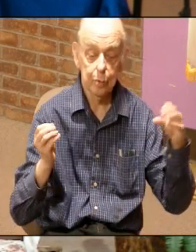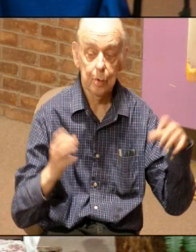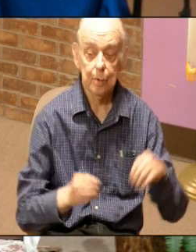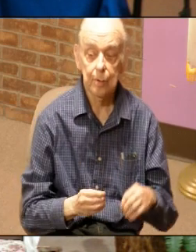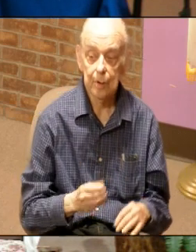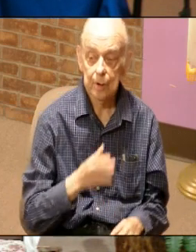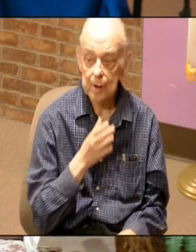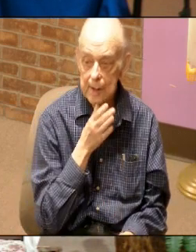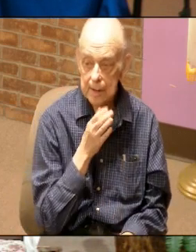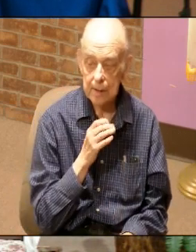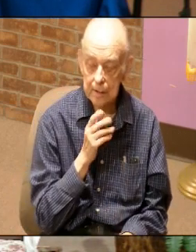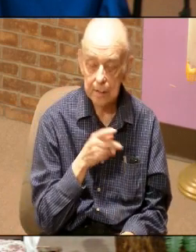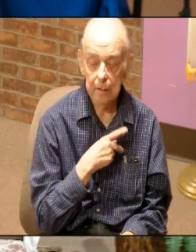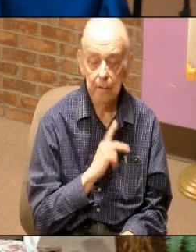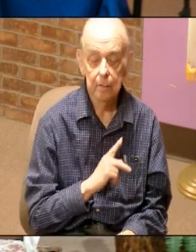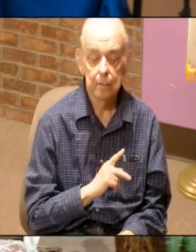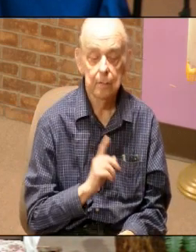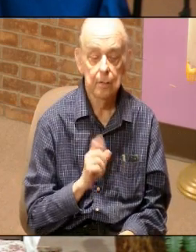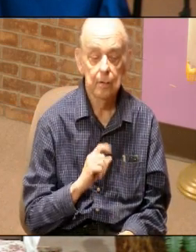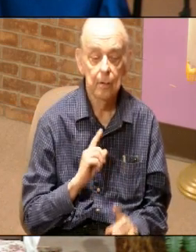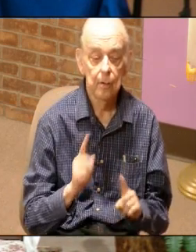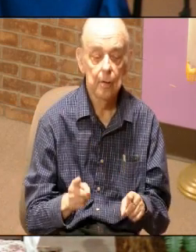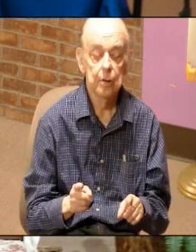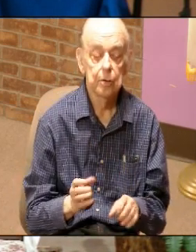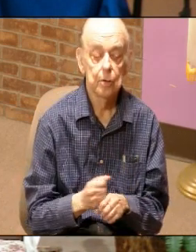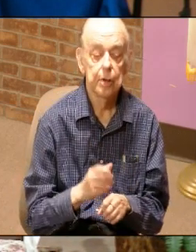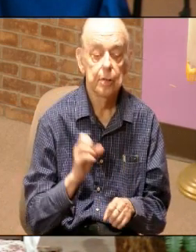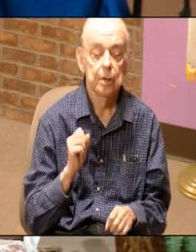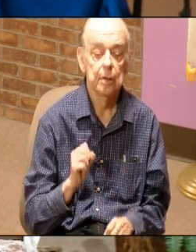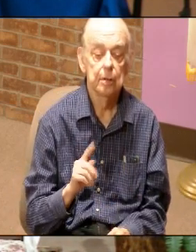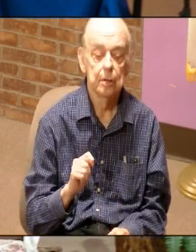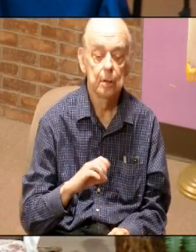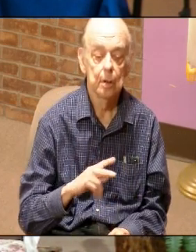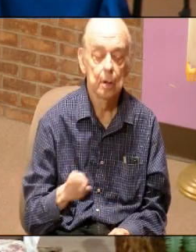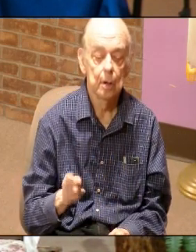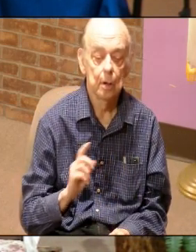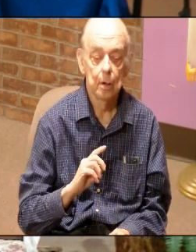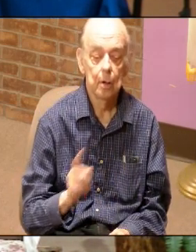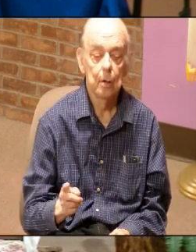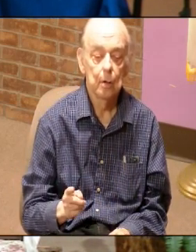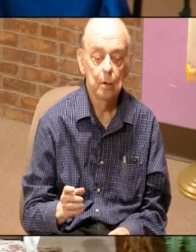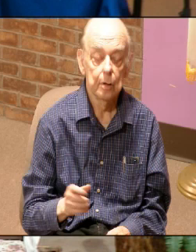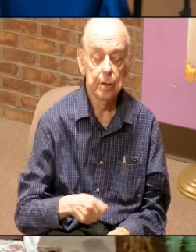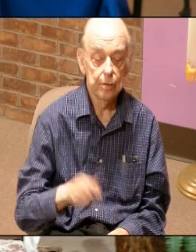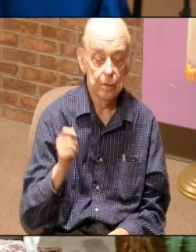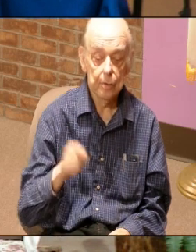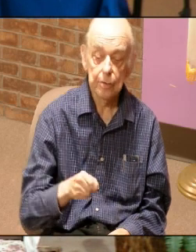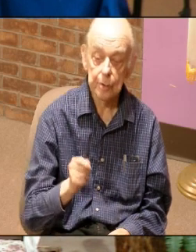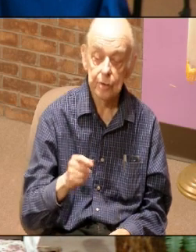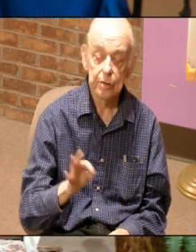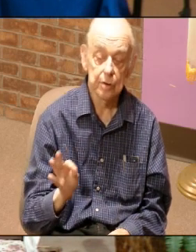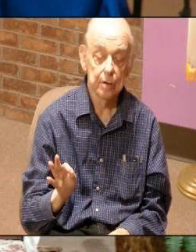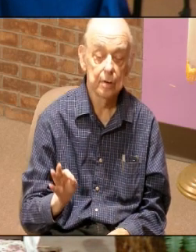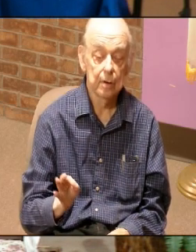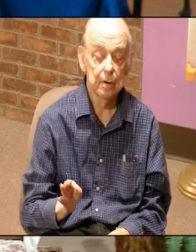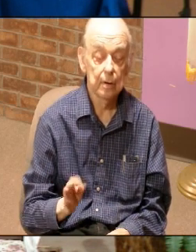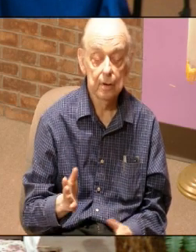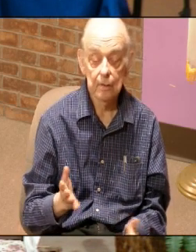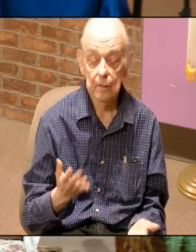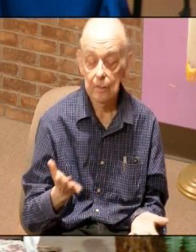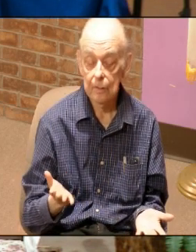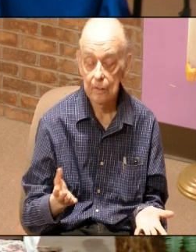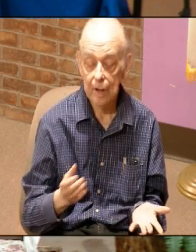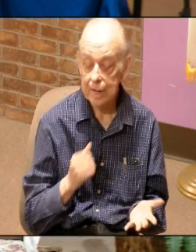She didn't appreciate it when she said, I need you to go get the switch. And I went to the switch on the wall and I turned it off. And I said, won't